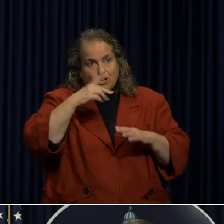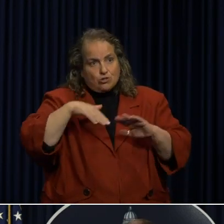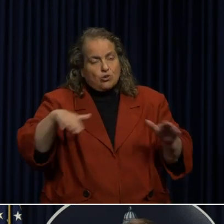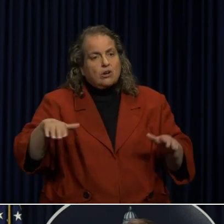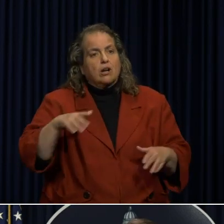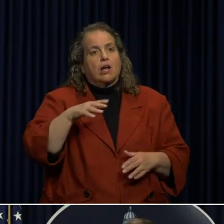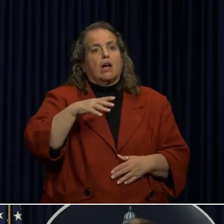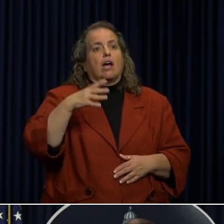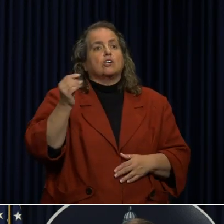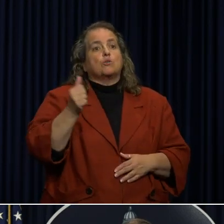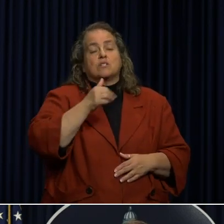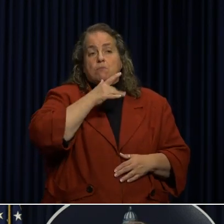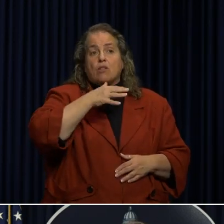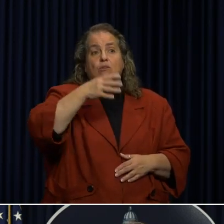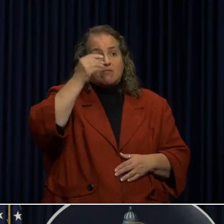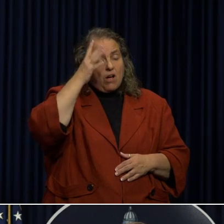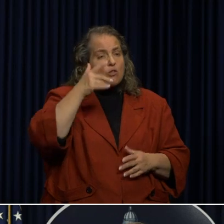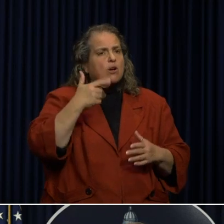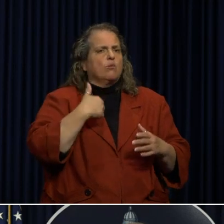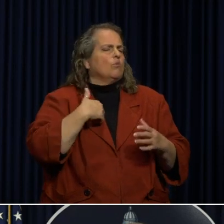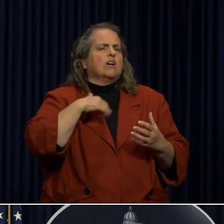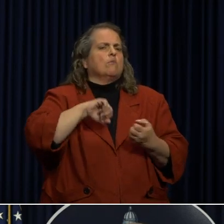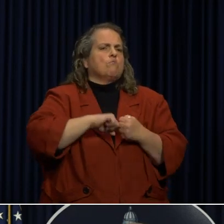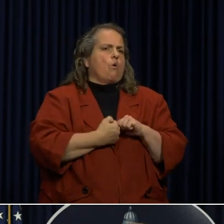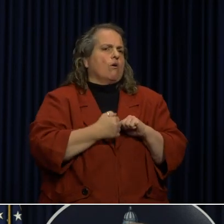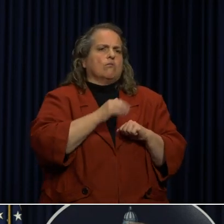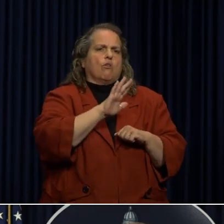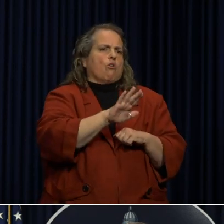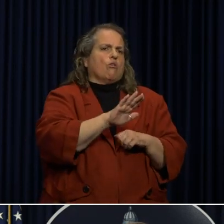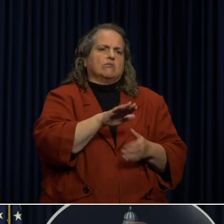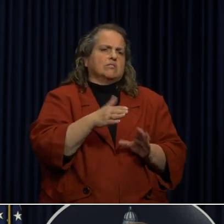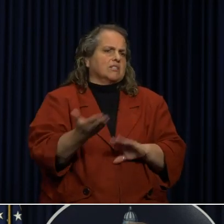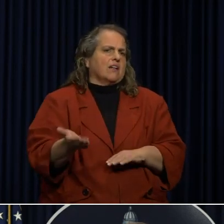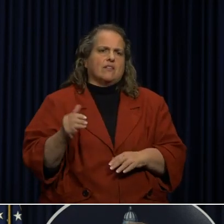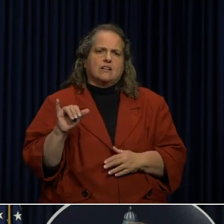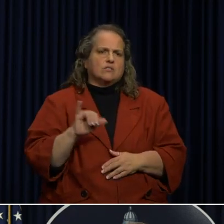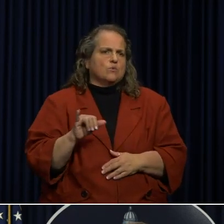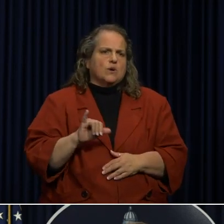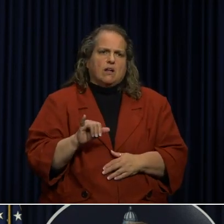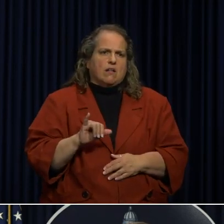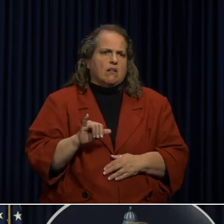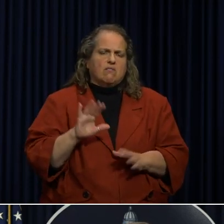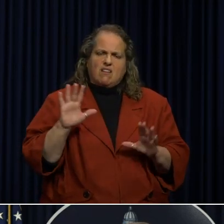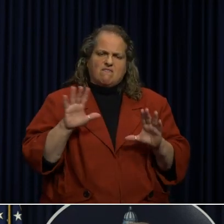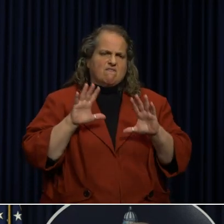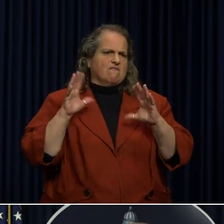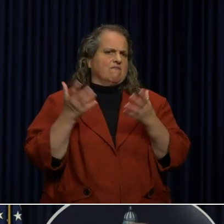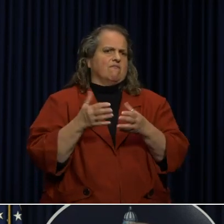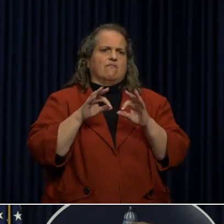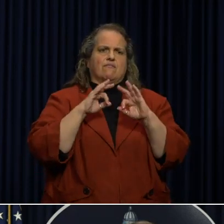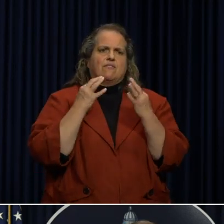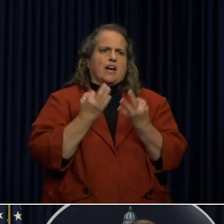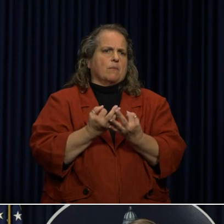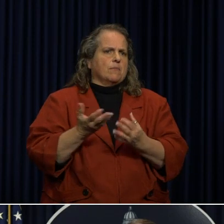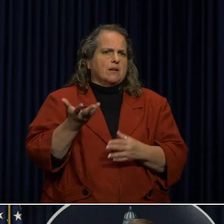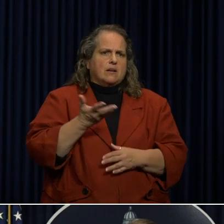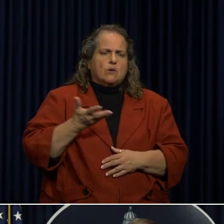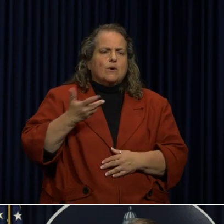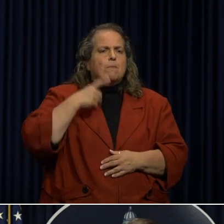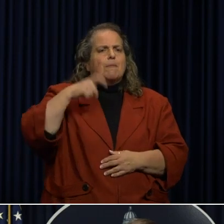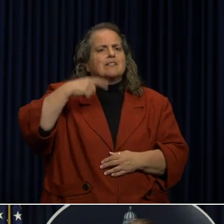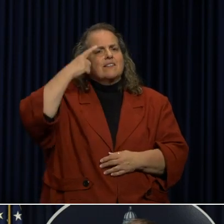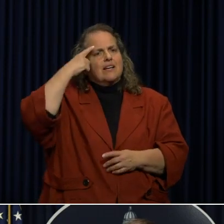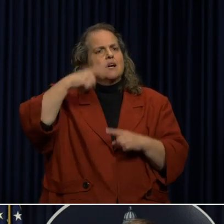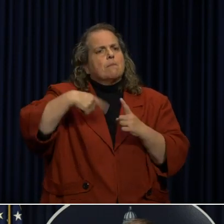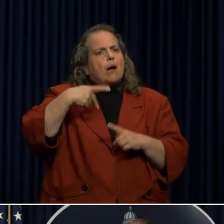we will mourn their loss as well. So let's make sure that we are thinking about Patsy, knowing that when